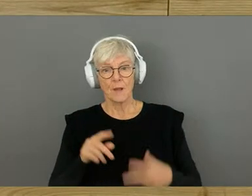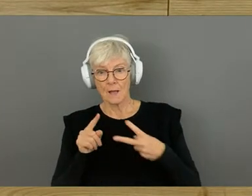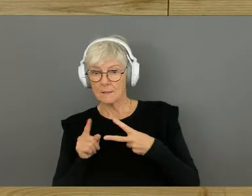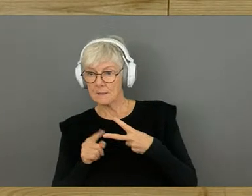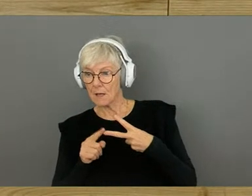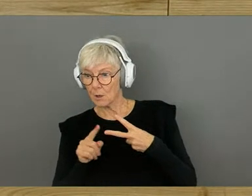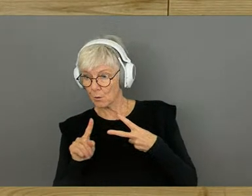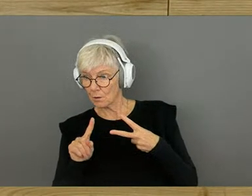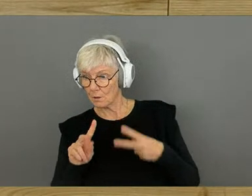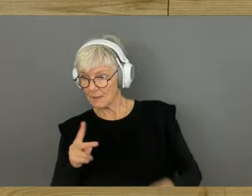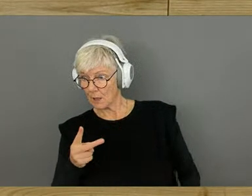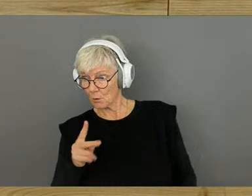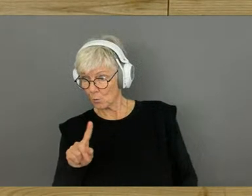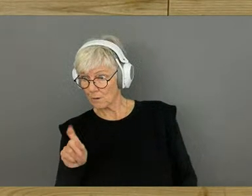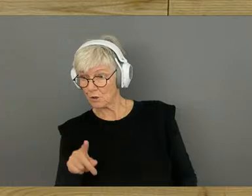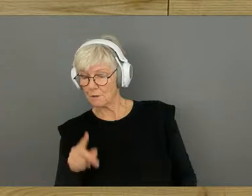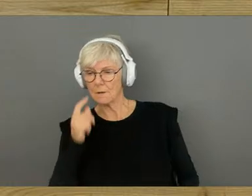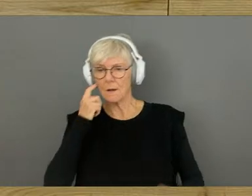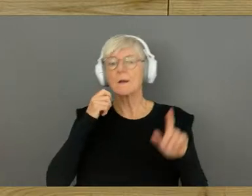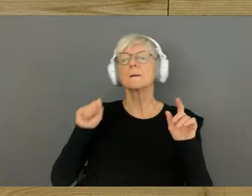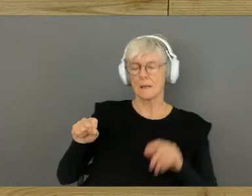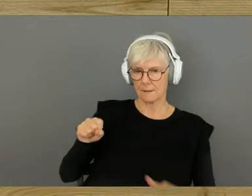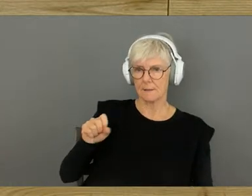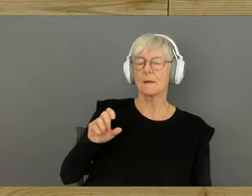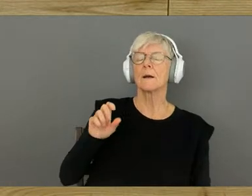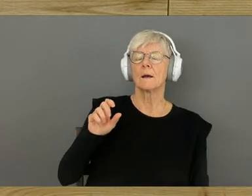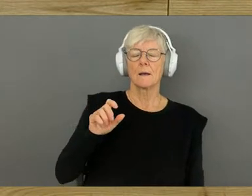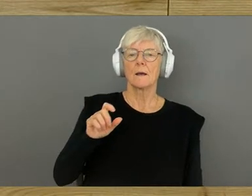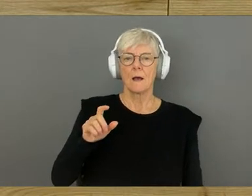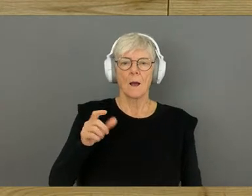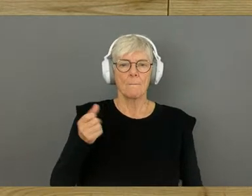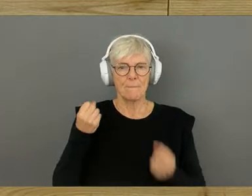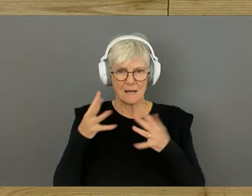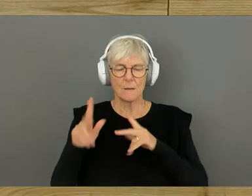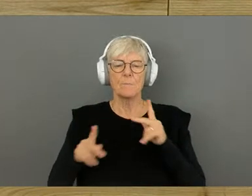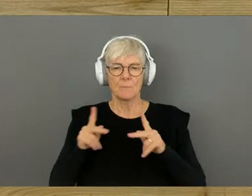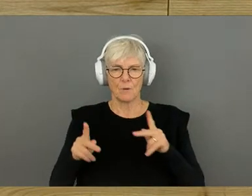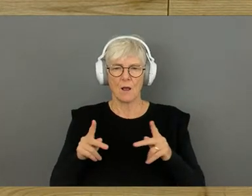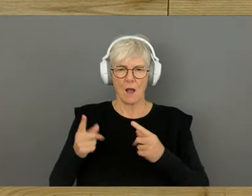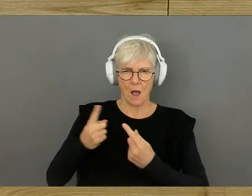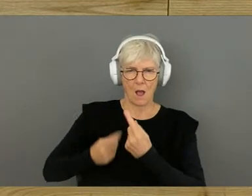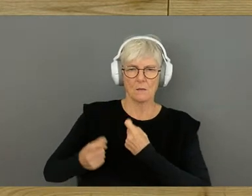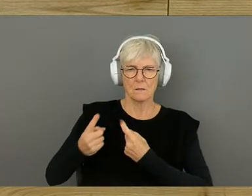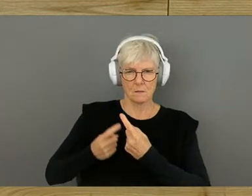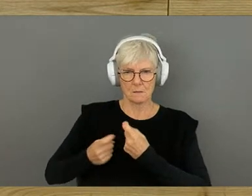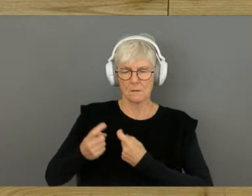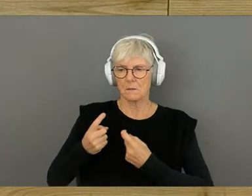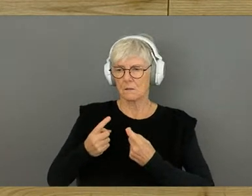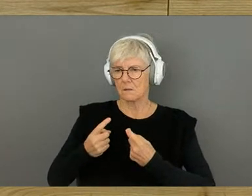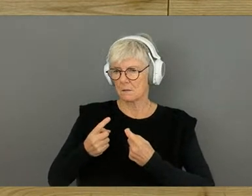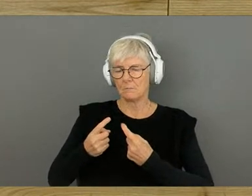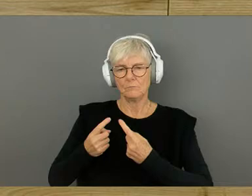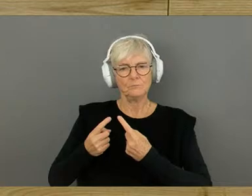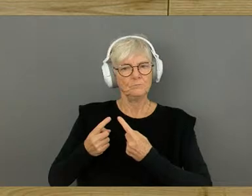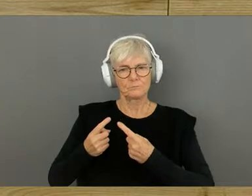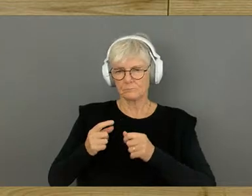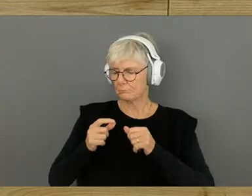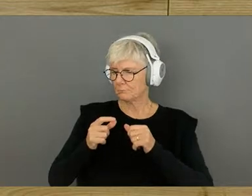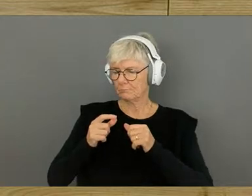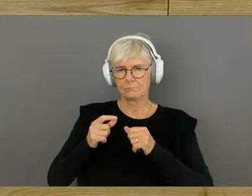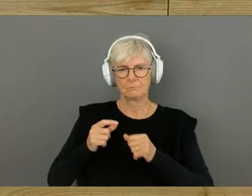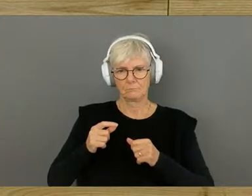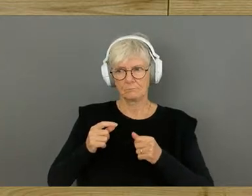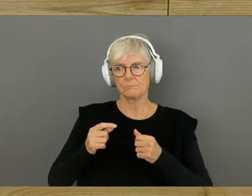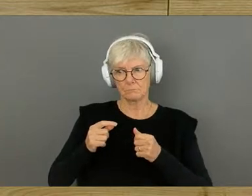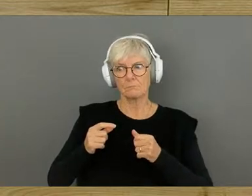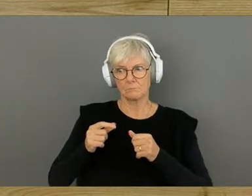think there's a lot of people at this point that are asking a lot of questions, and those questions they're going to continue on for the next little while, and they're just looking for